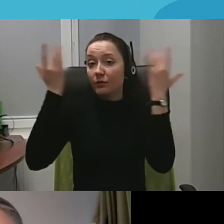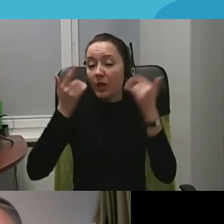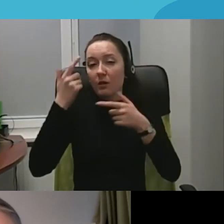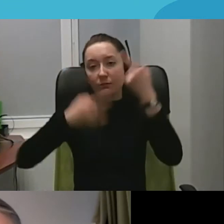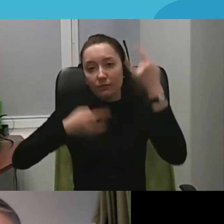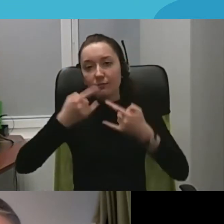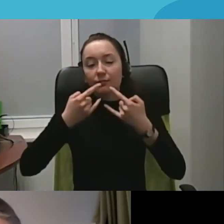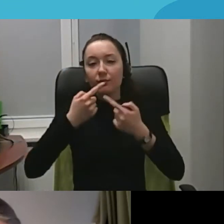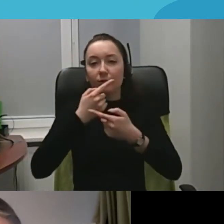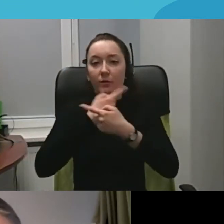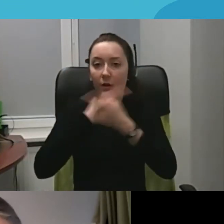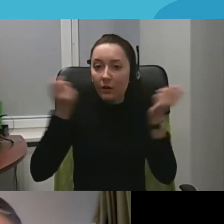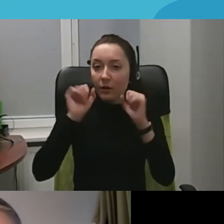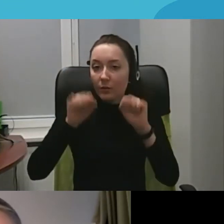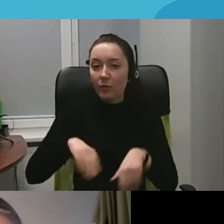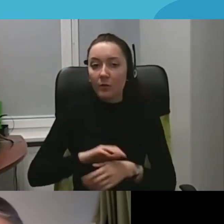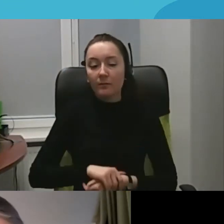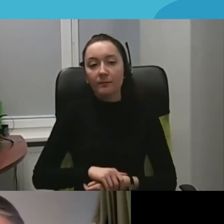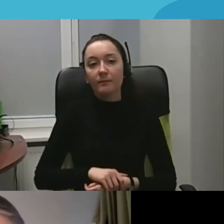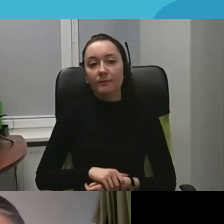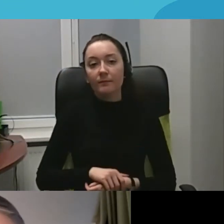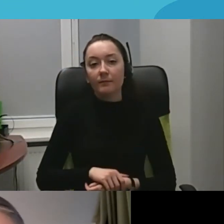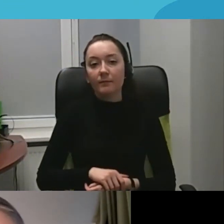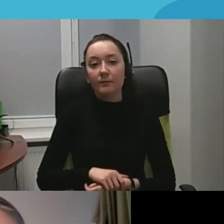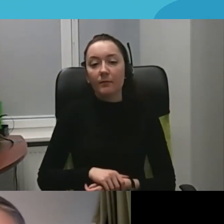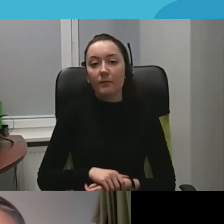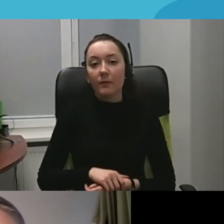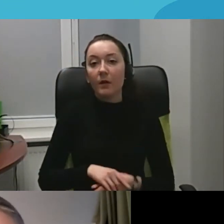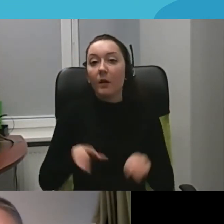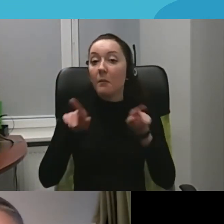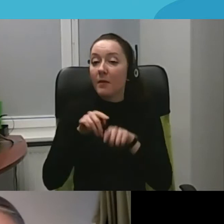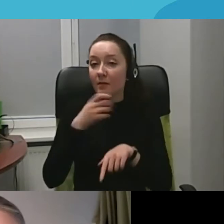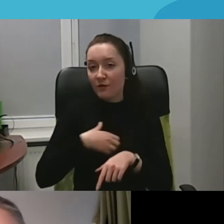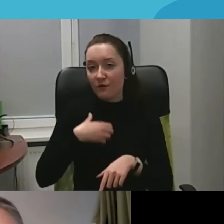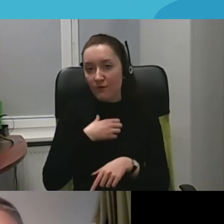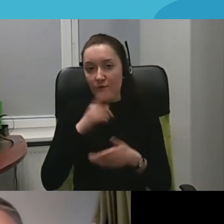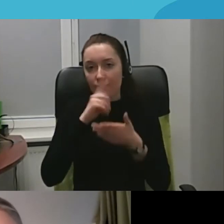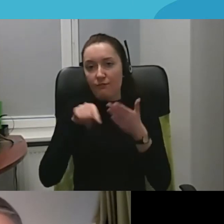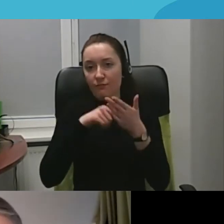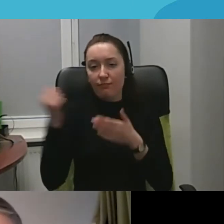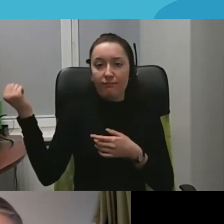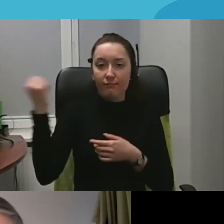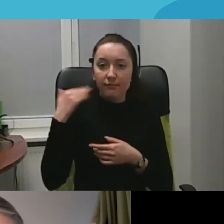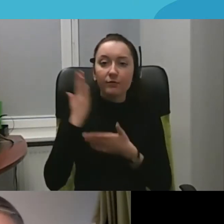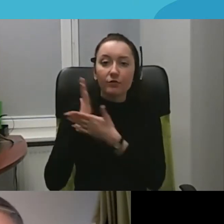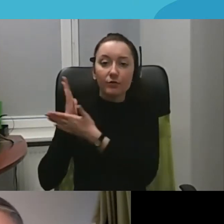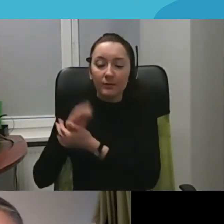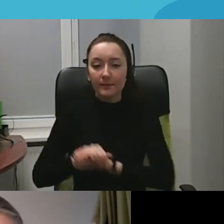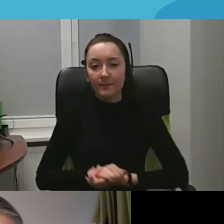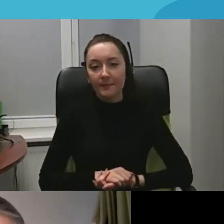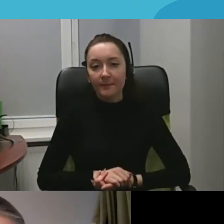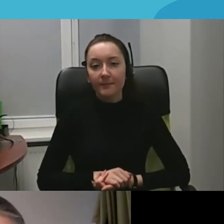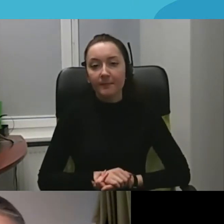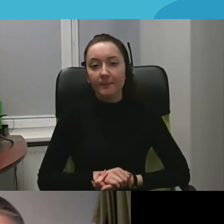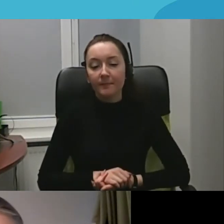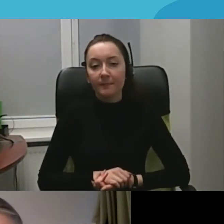statement without sending a prior allegation letter. And when there is, for example, a high risk of further violations. And this